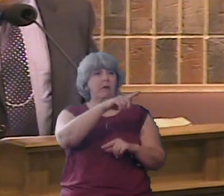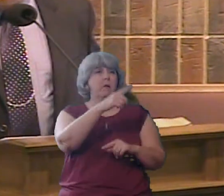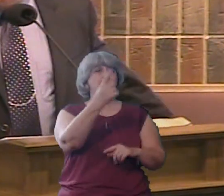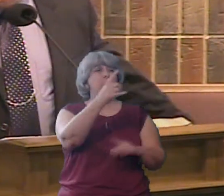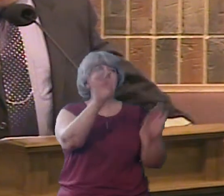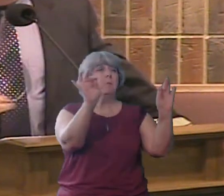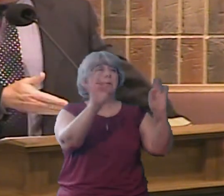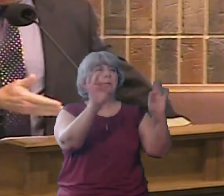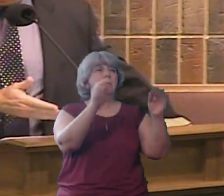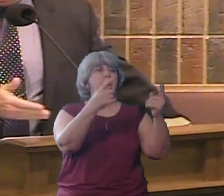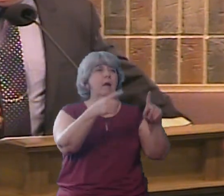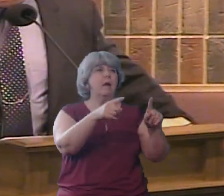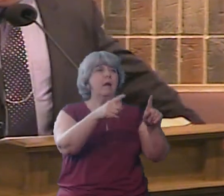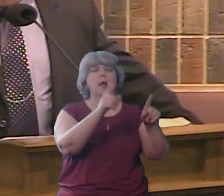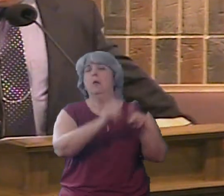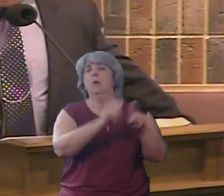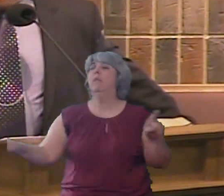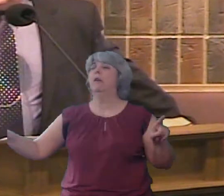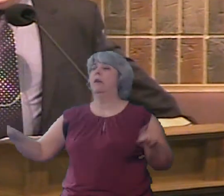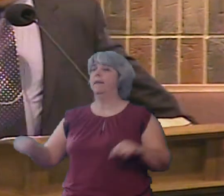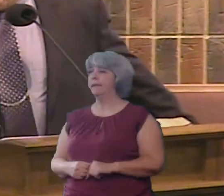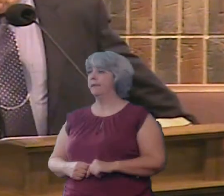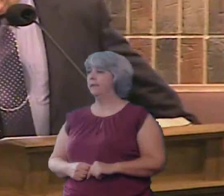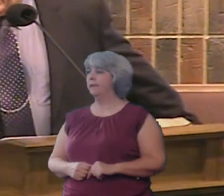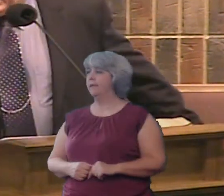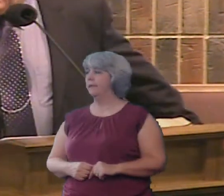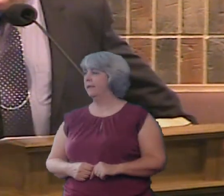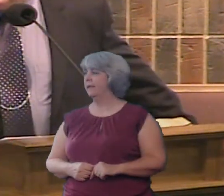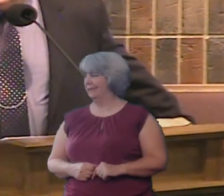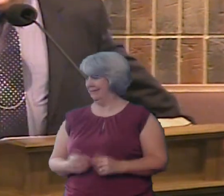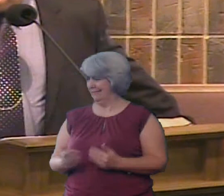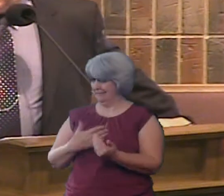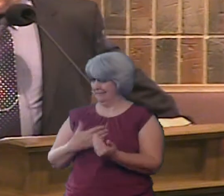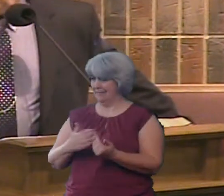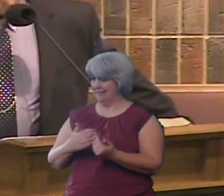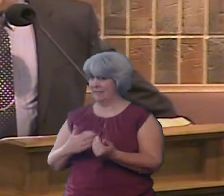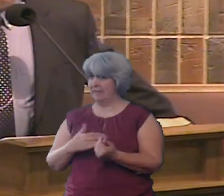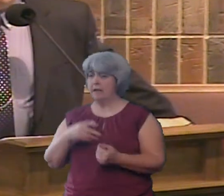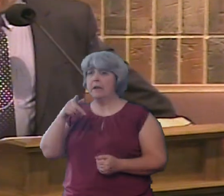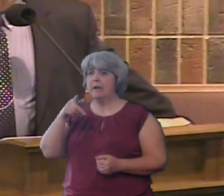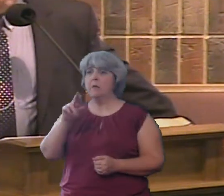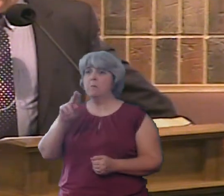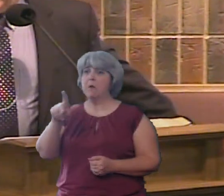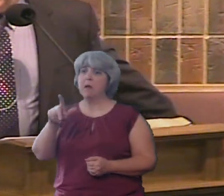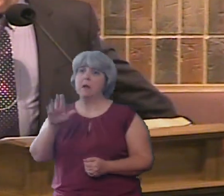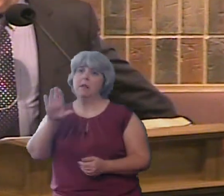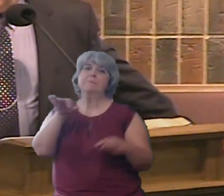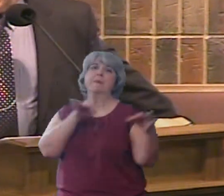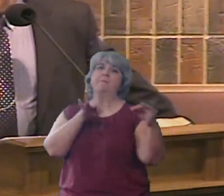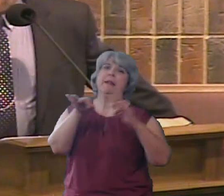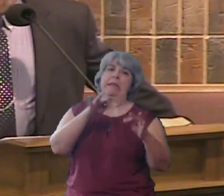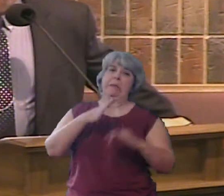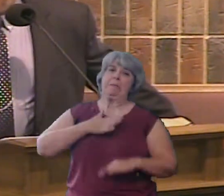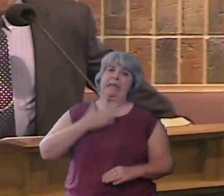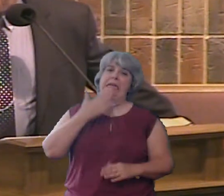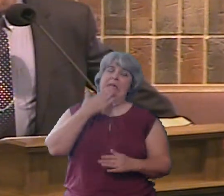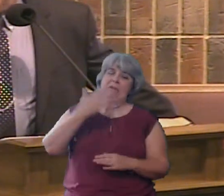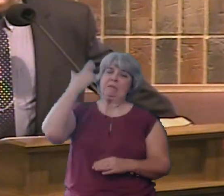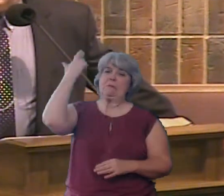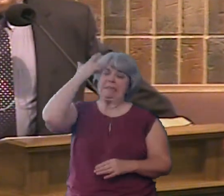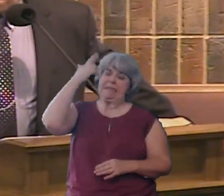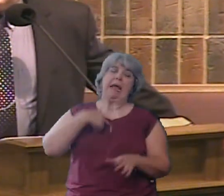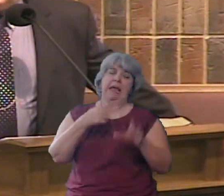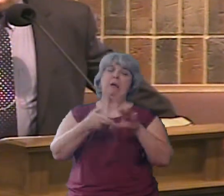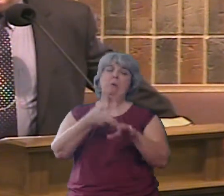less. And Paul is not here explaining why he failed, why he quit, why he gave up being a